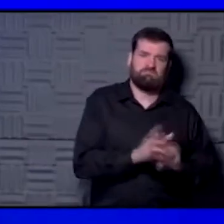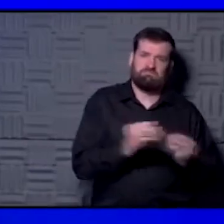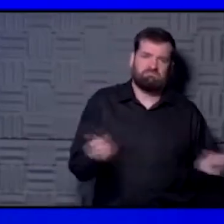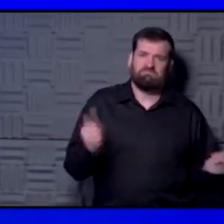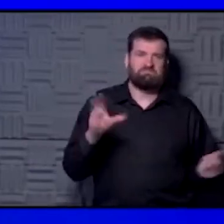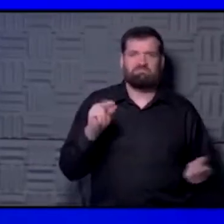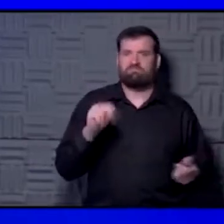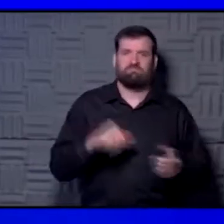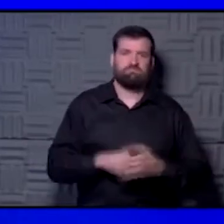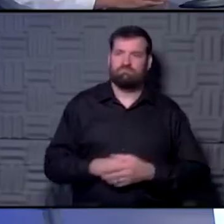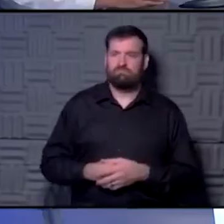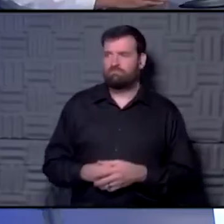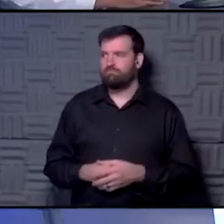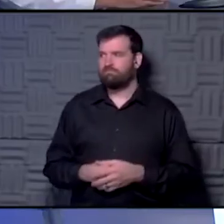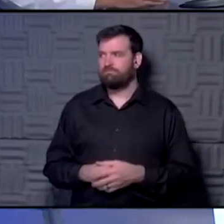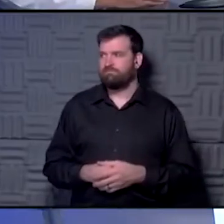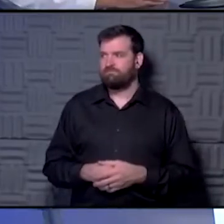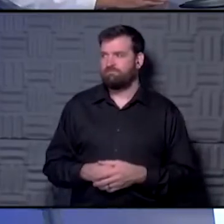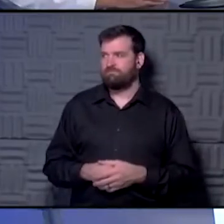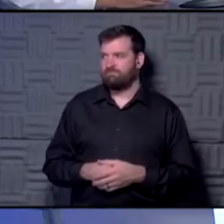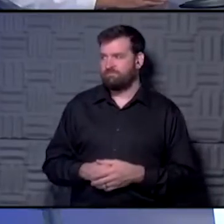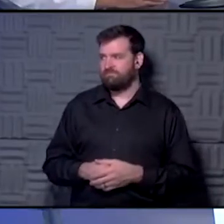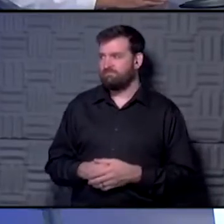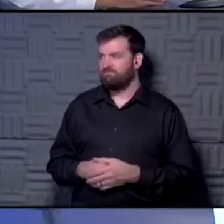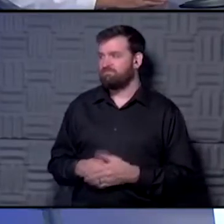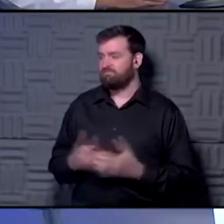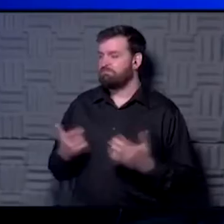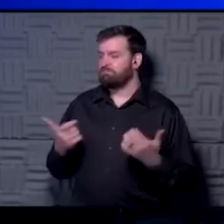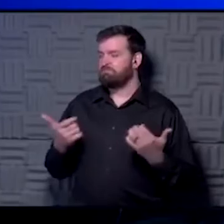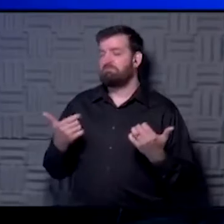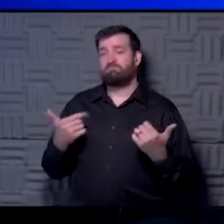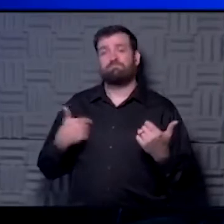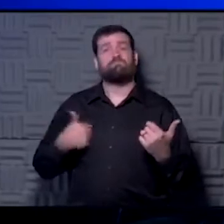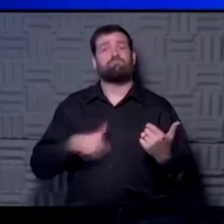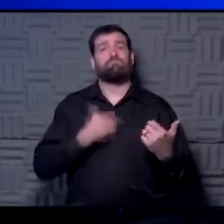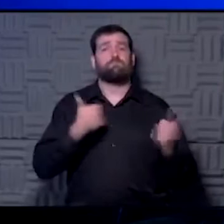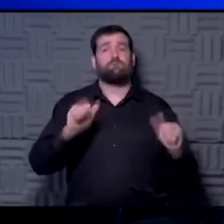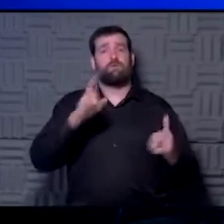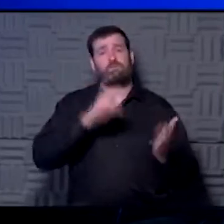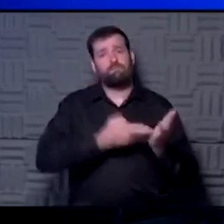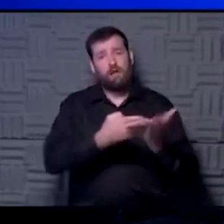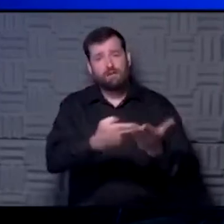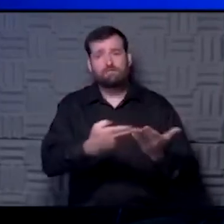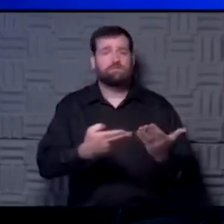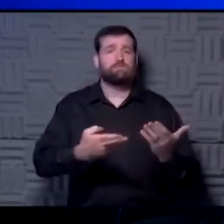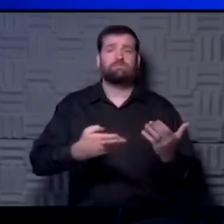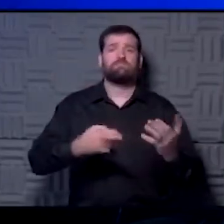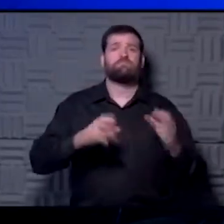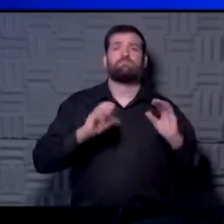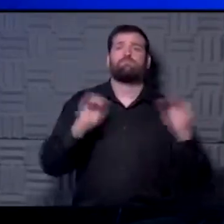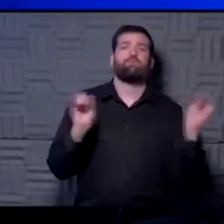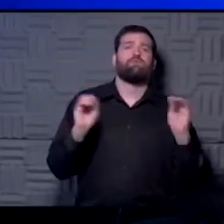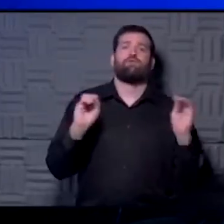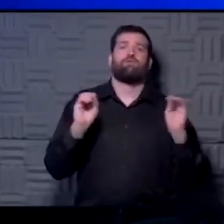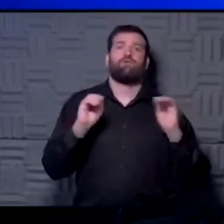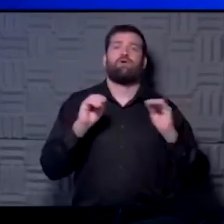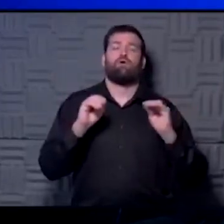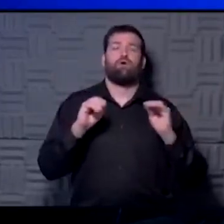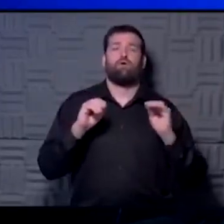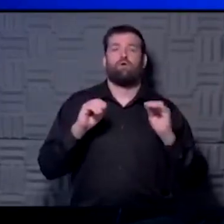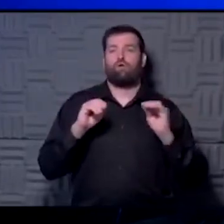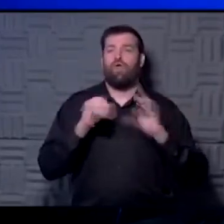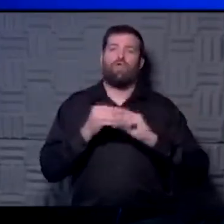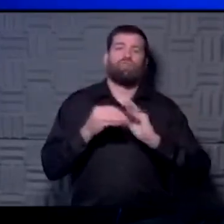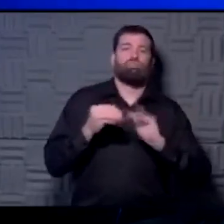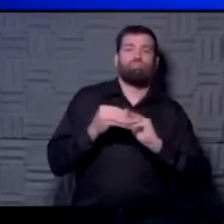soon as the election is gone. We try to be honest in this program. We try not to do any flapjacking where we flap our arms and